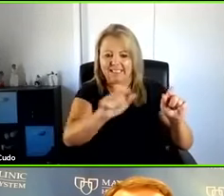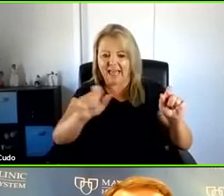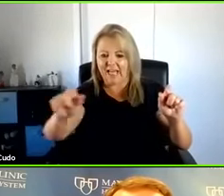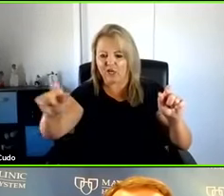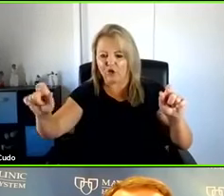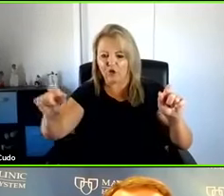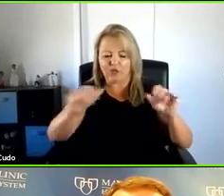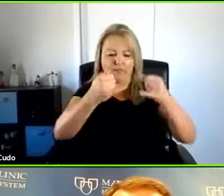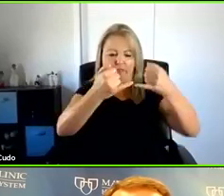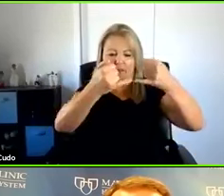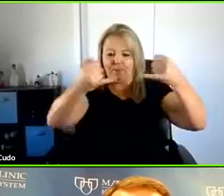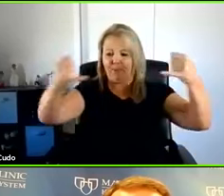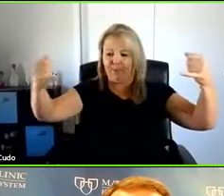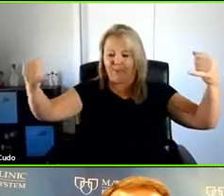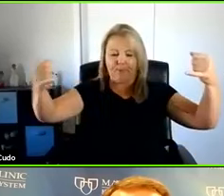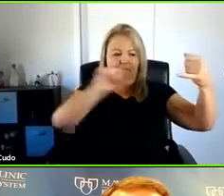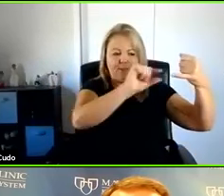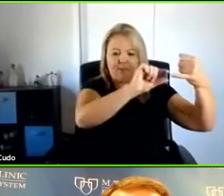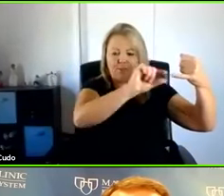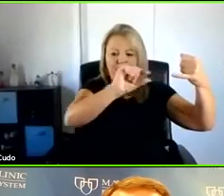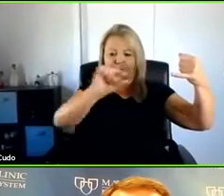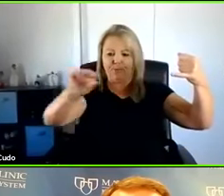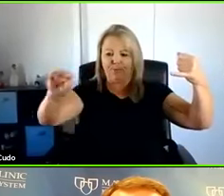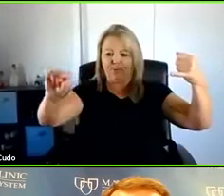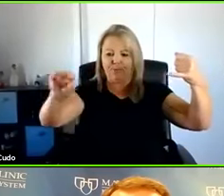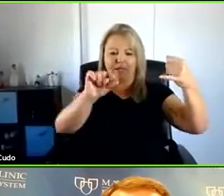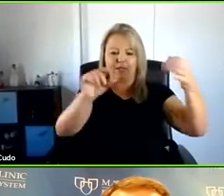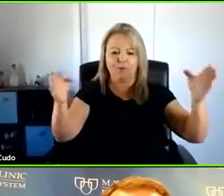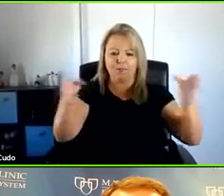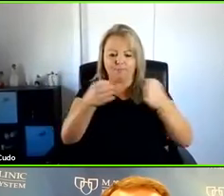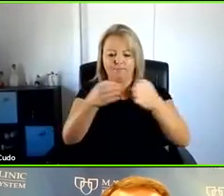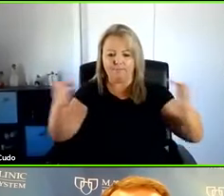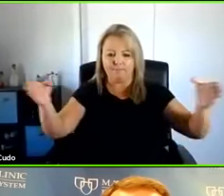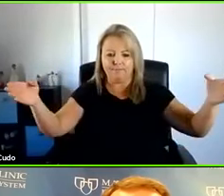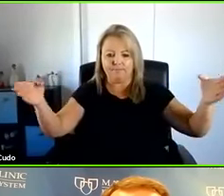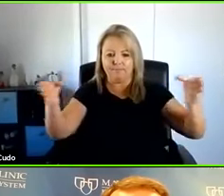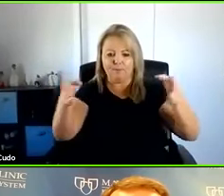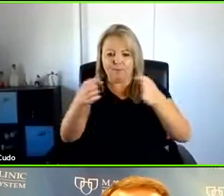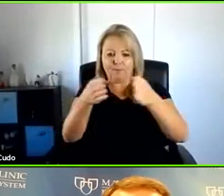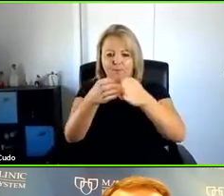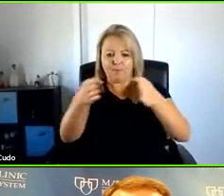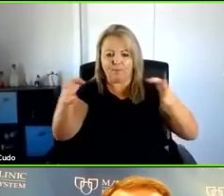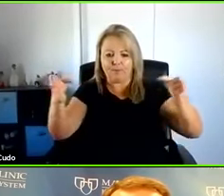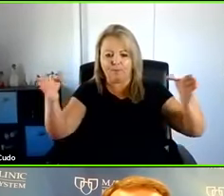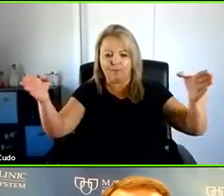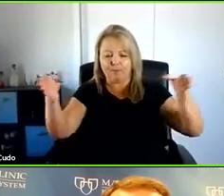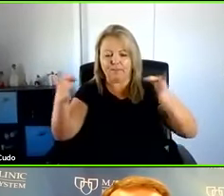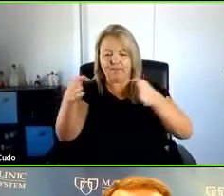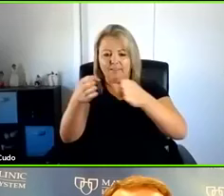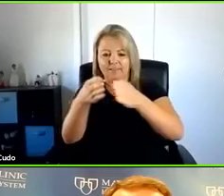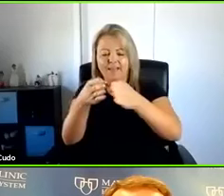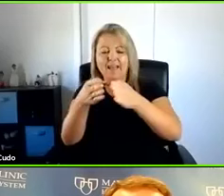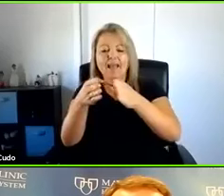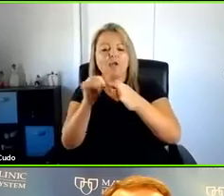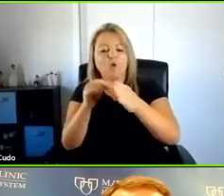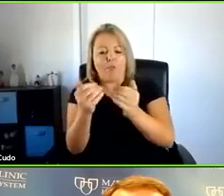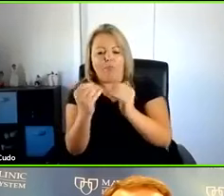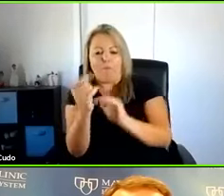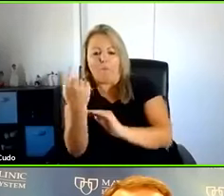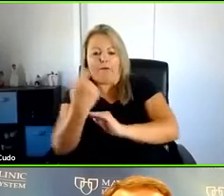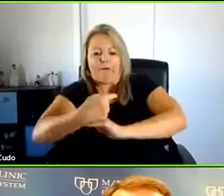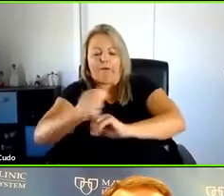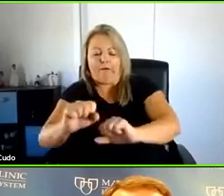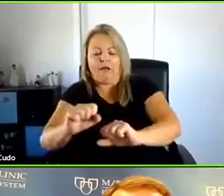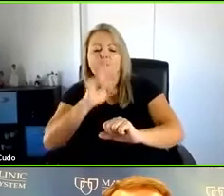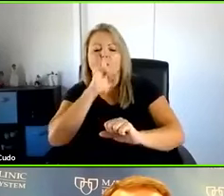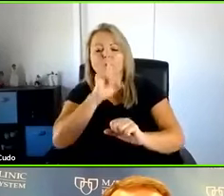look at a certain time period, and you can see the breakdown in that regard. But really, to just speak to